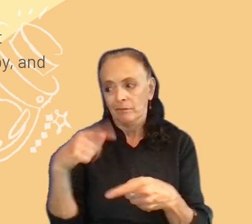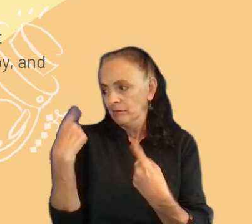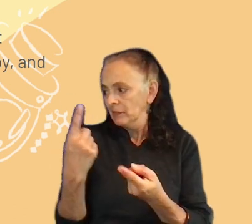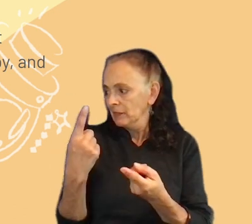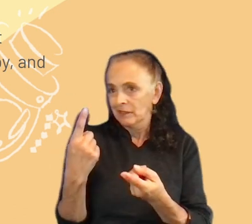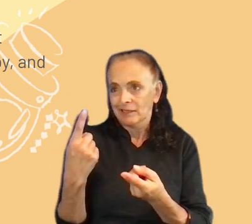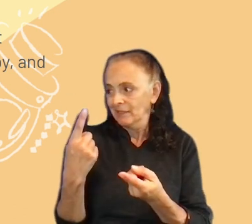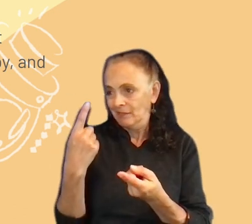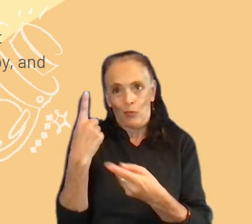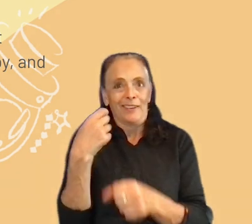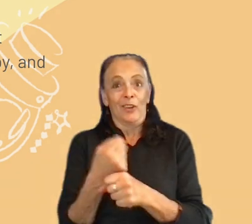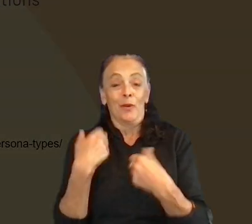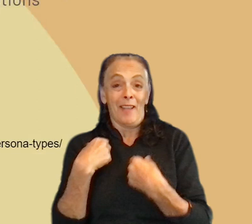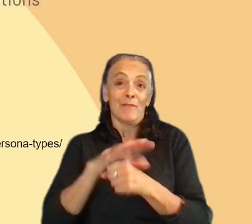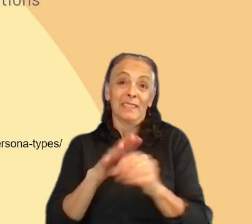for example